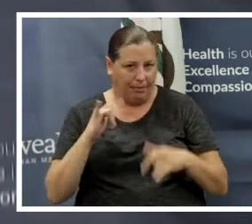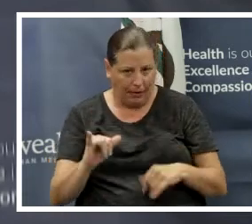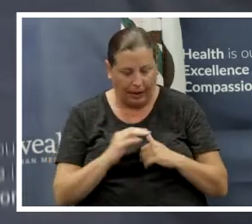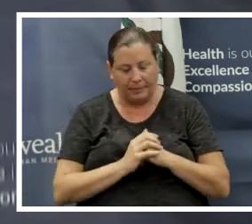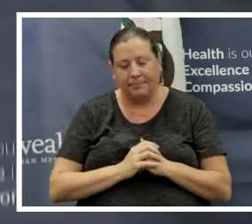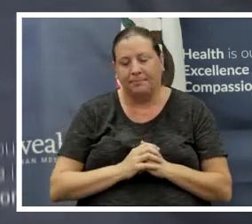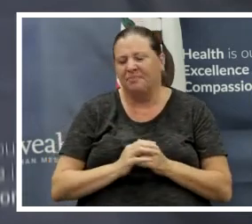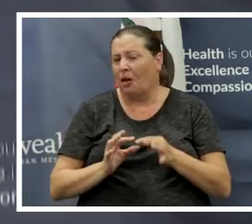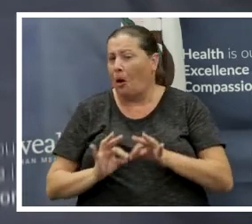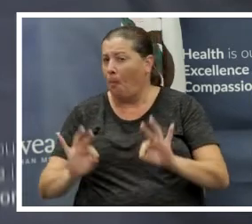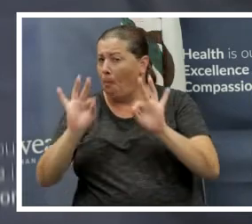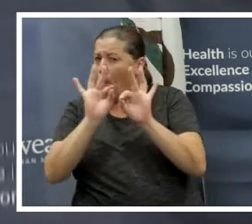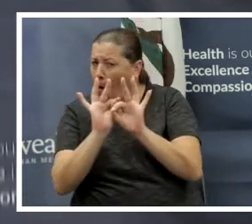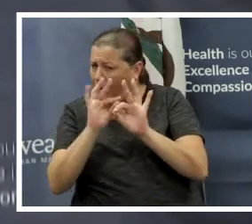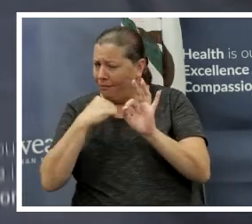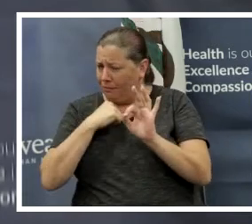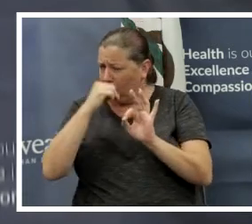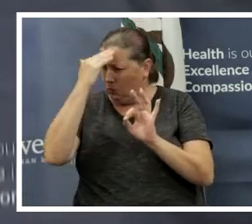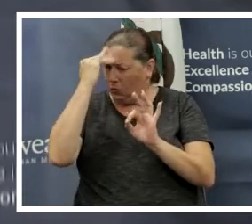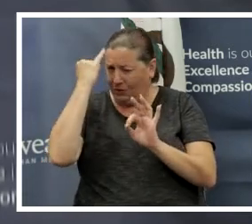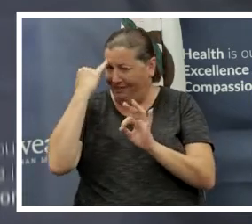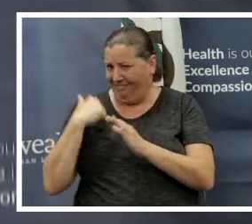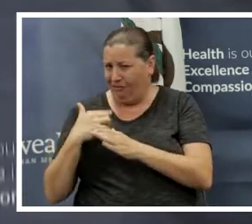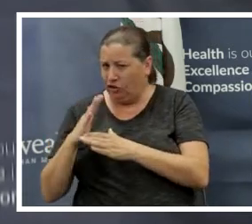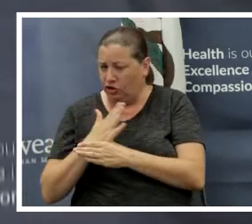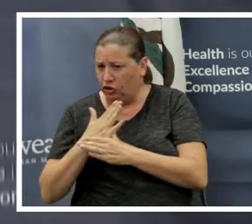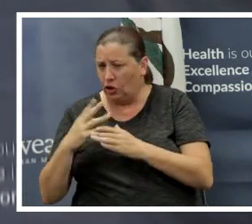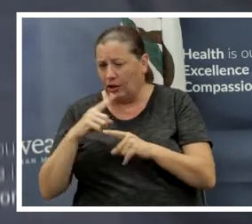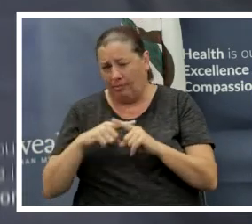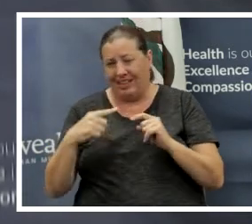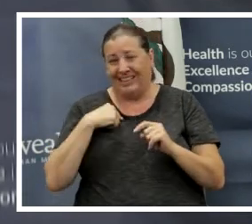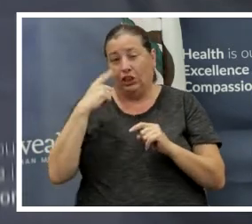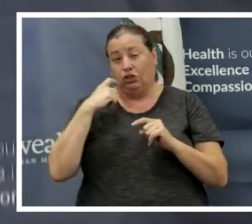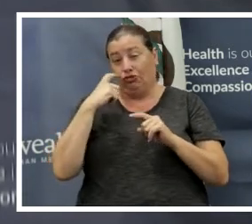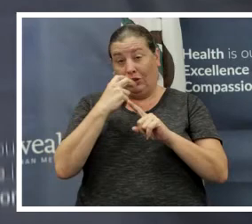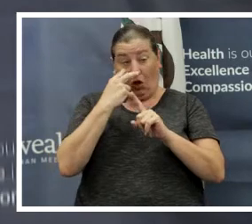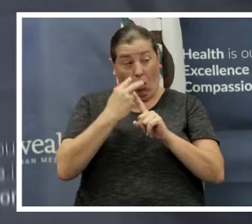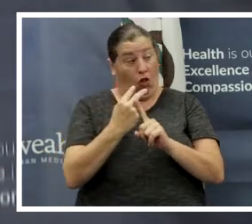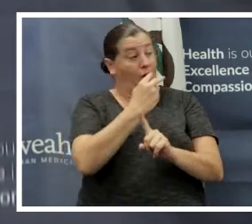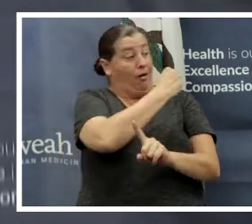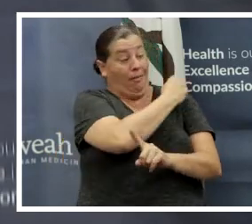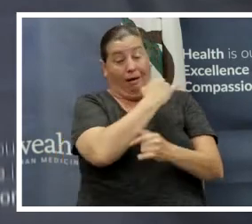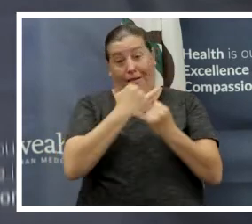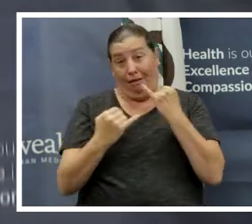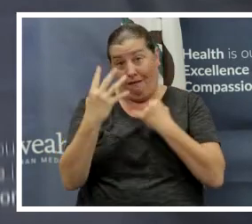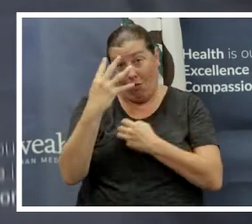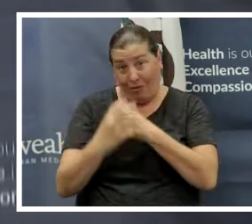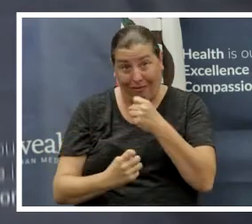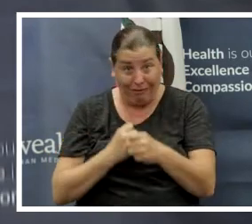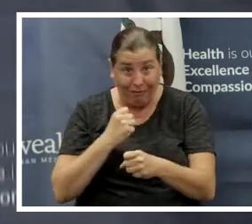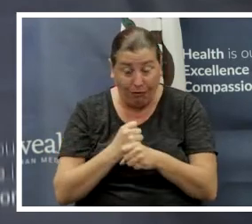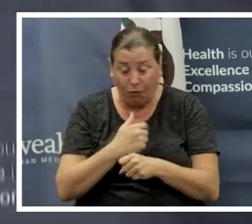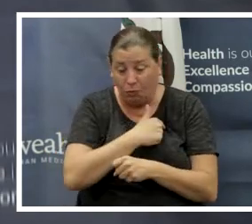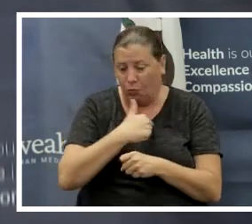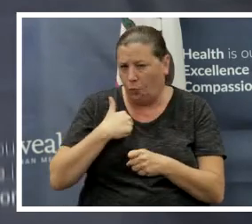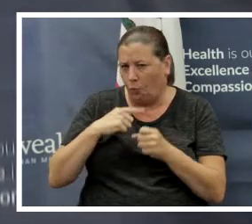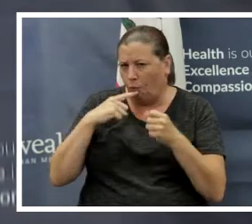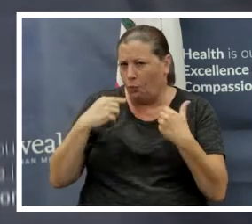shared this in the past, is I just recently looked back over, say, the last 4 years And we have added more